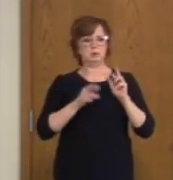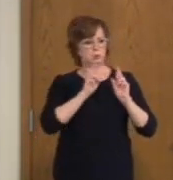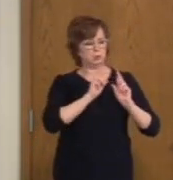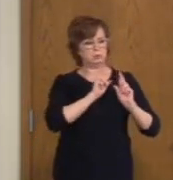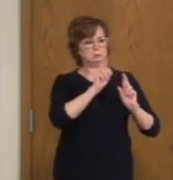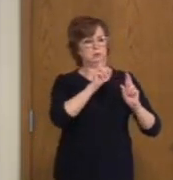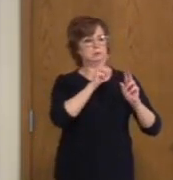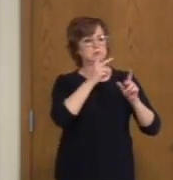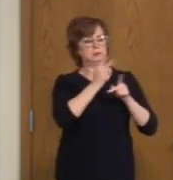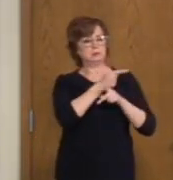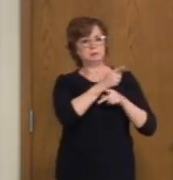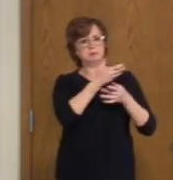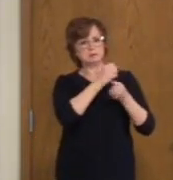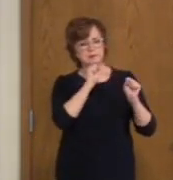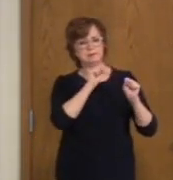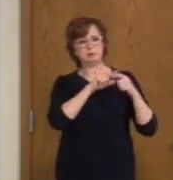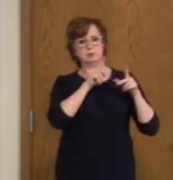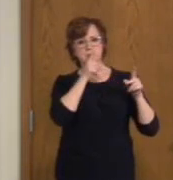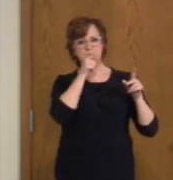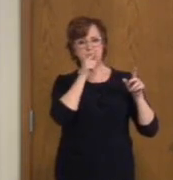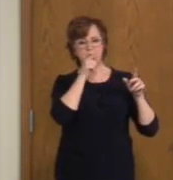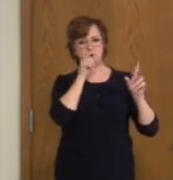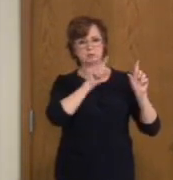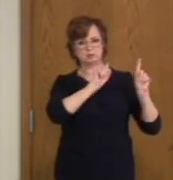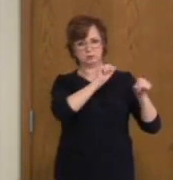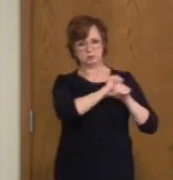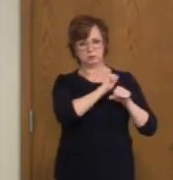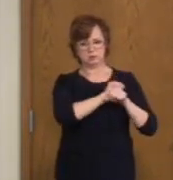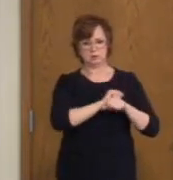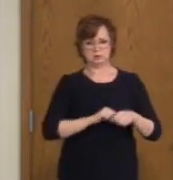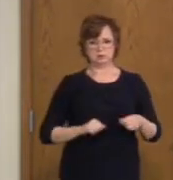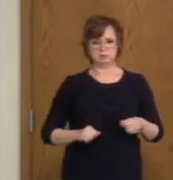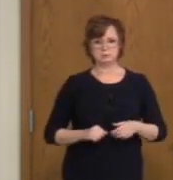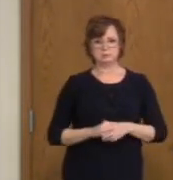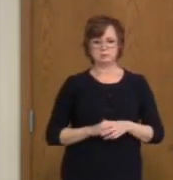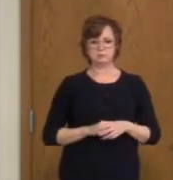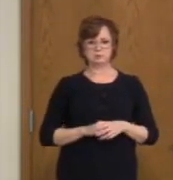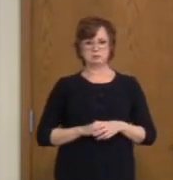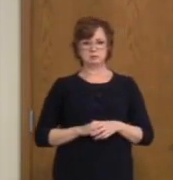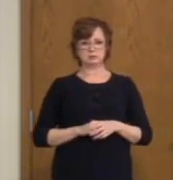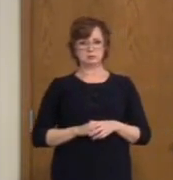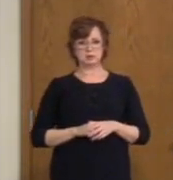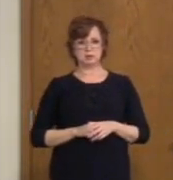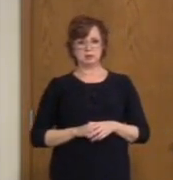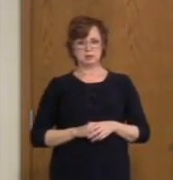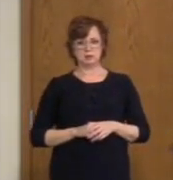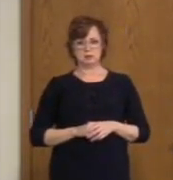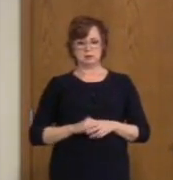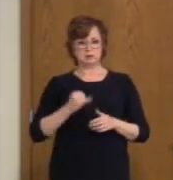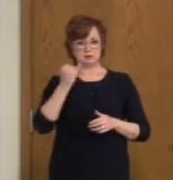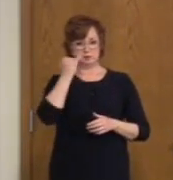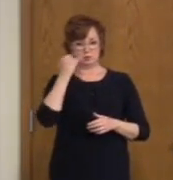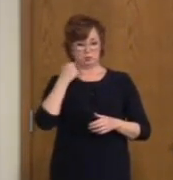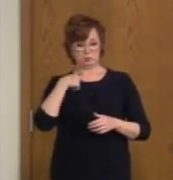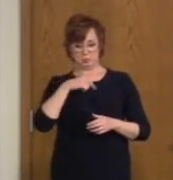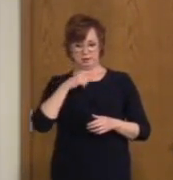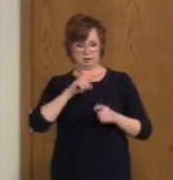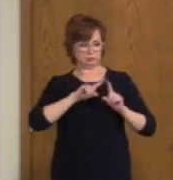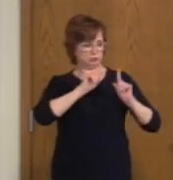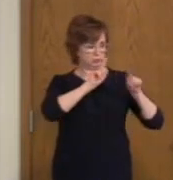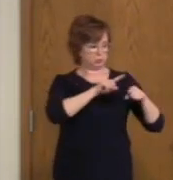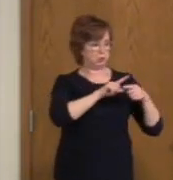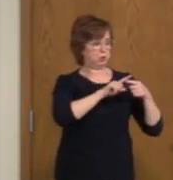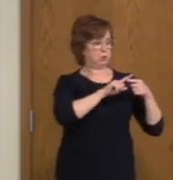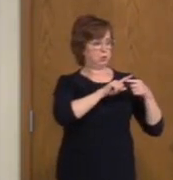safe as they can be. And that includes when we have to seek a service, whether it's from an essential work service provider,